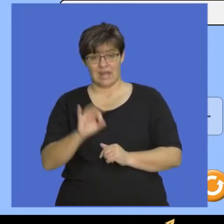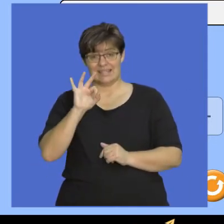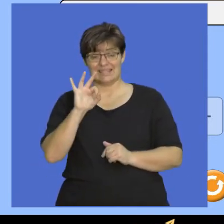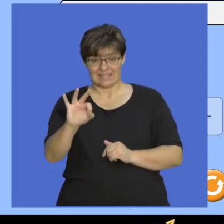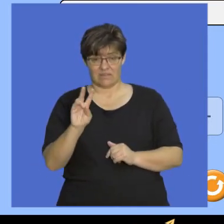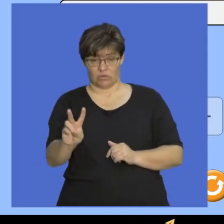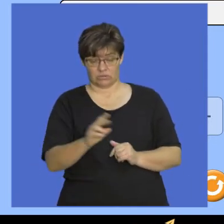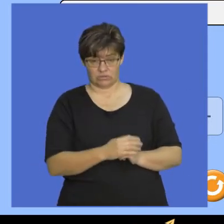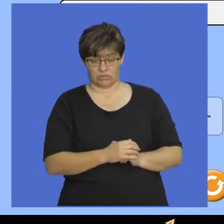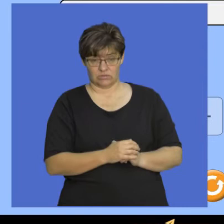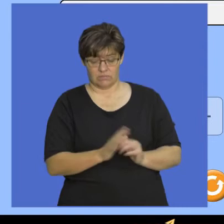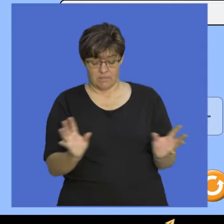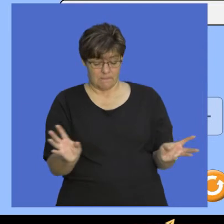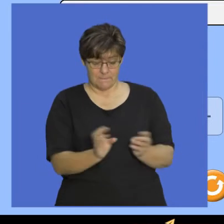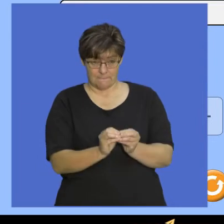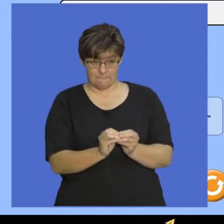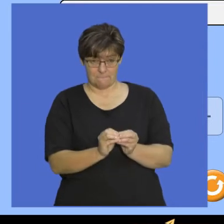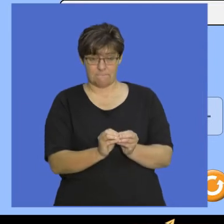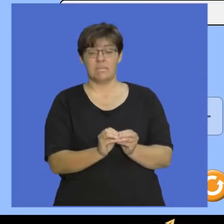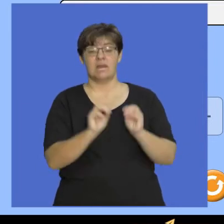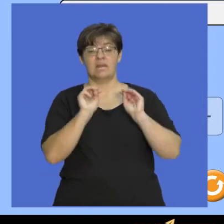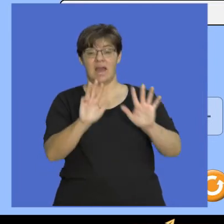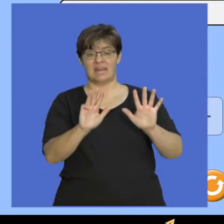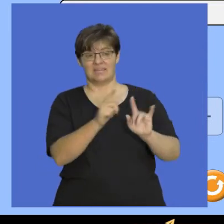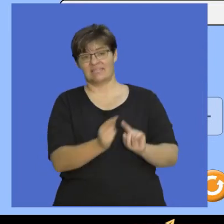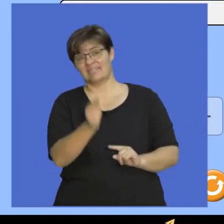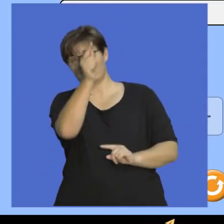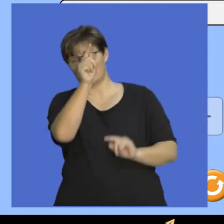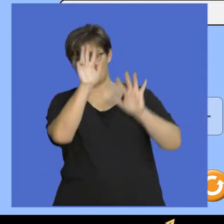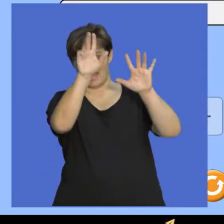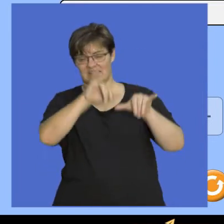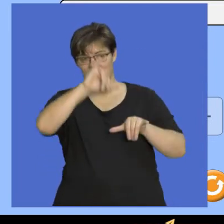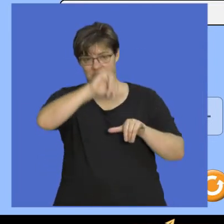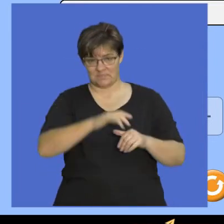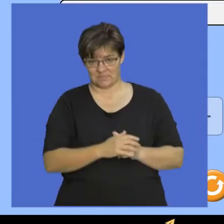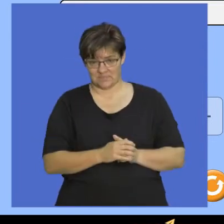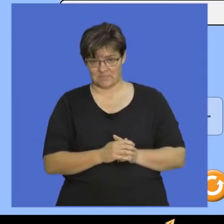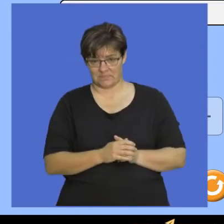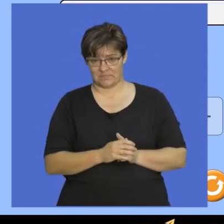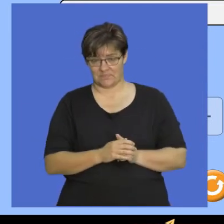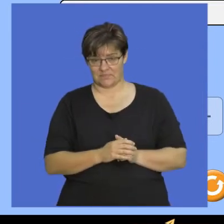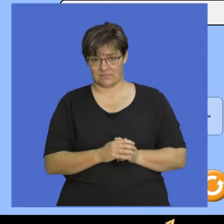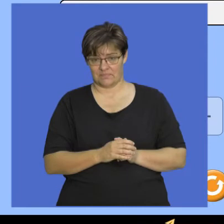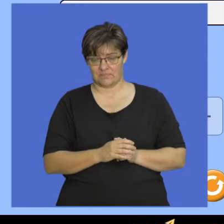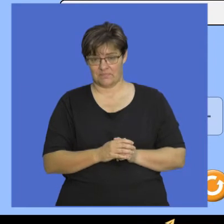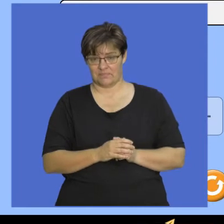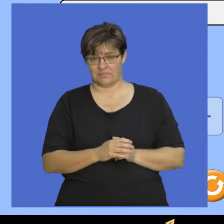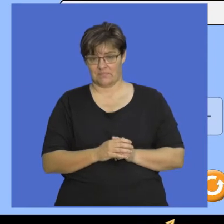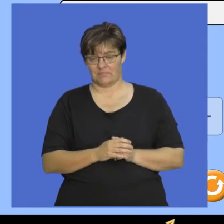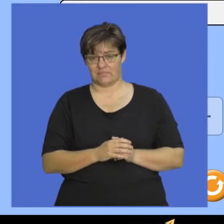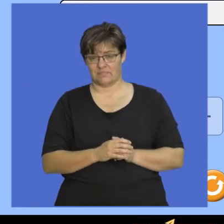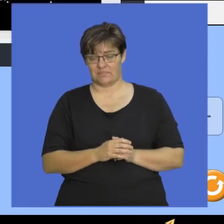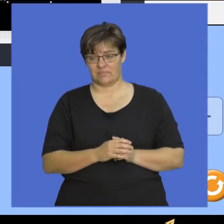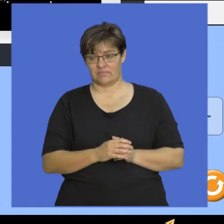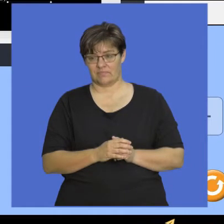across R2, it's 3 volts. Okay, if you say 6 plus 3, it should give you that 9. Okay, it should give you